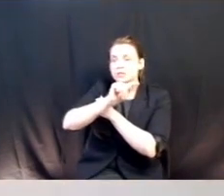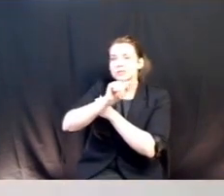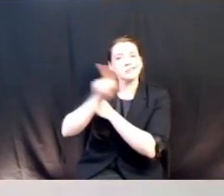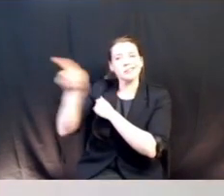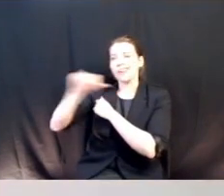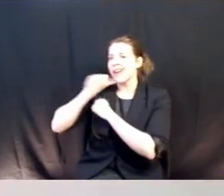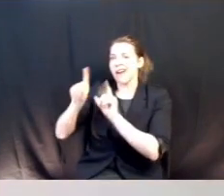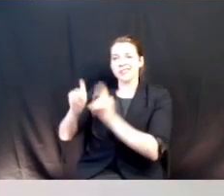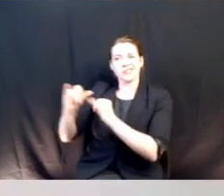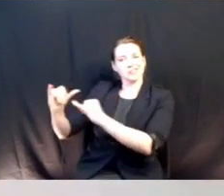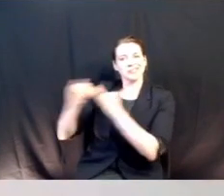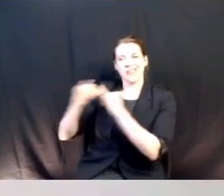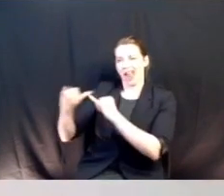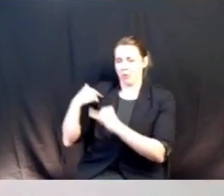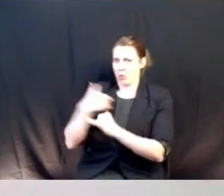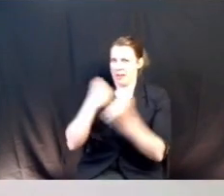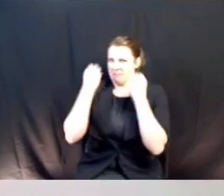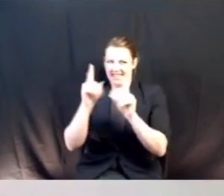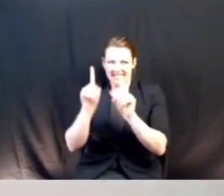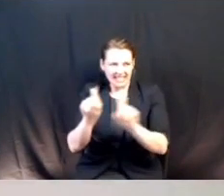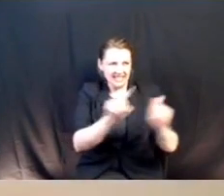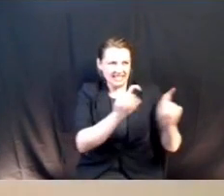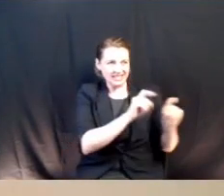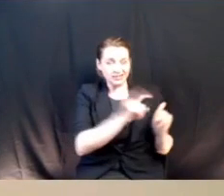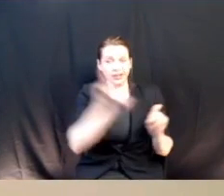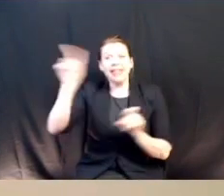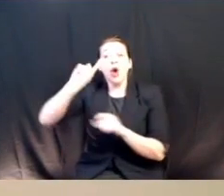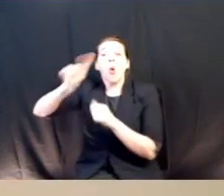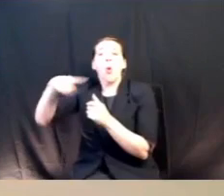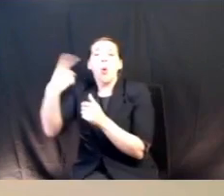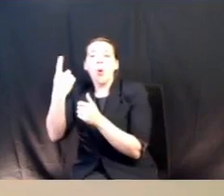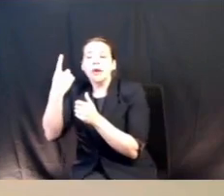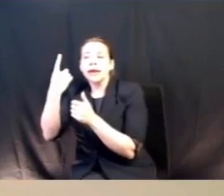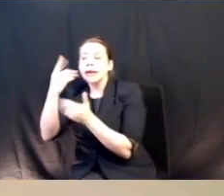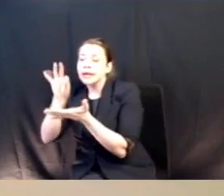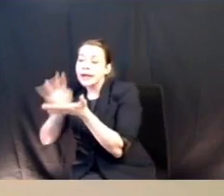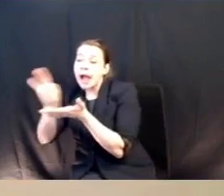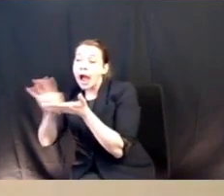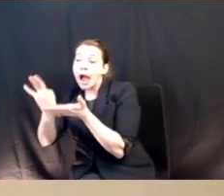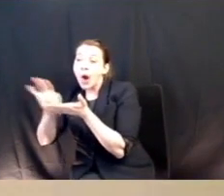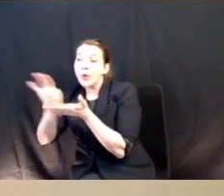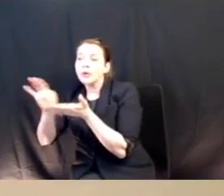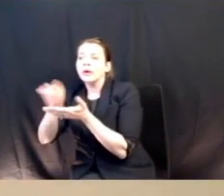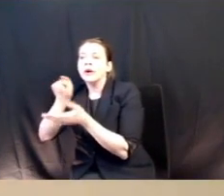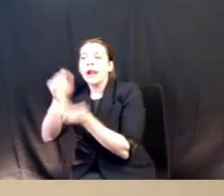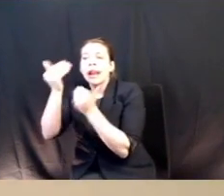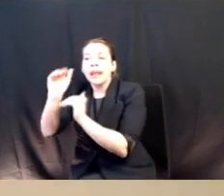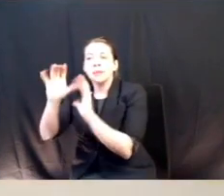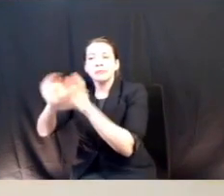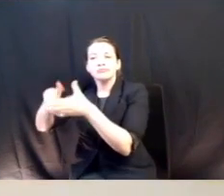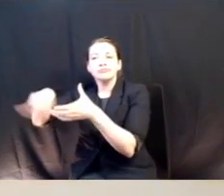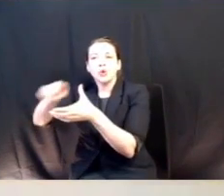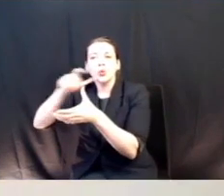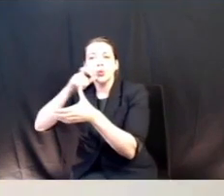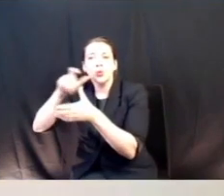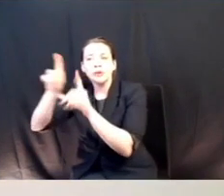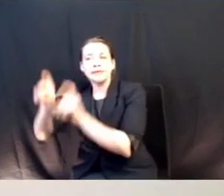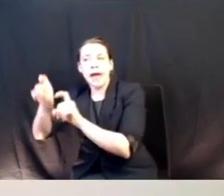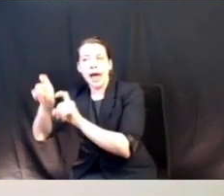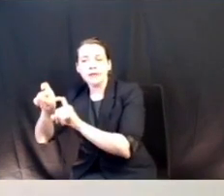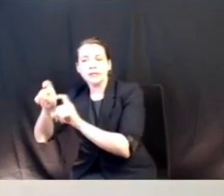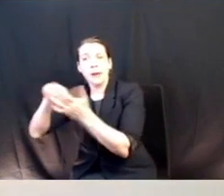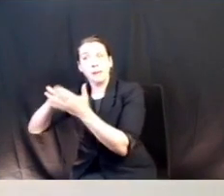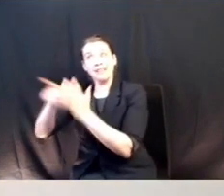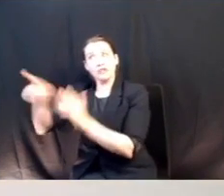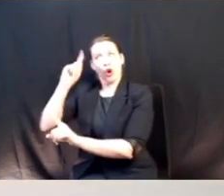for which people have been tested, and not everybody has been tested. So I think it's a credit that we